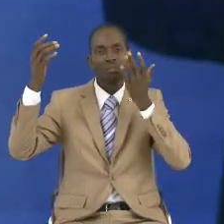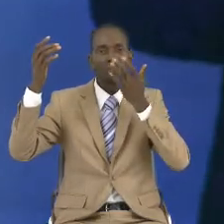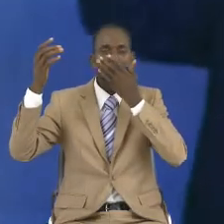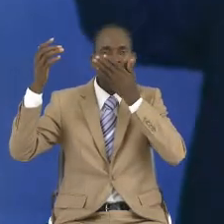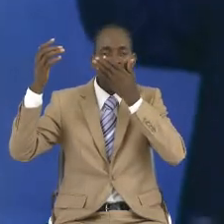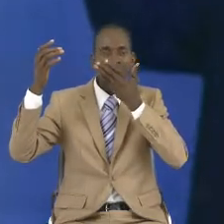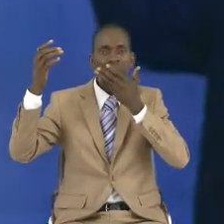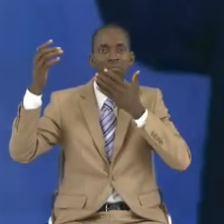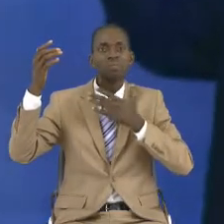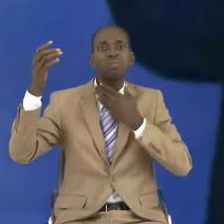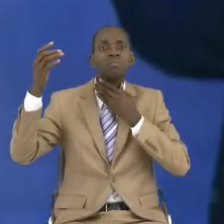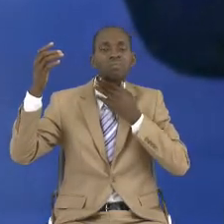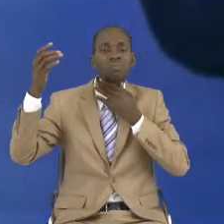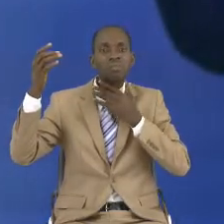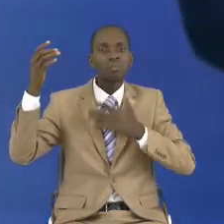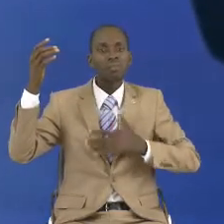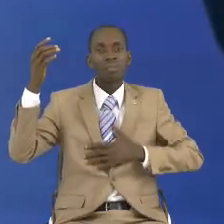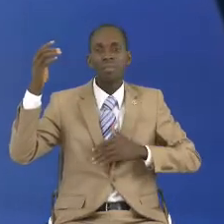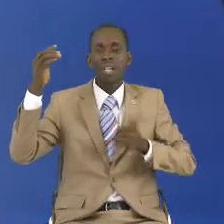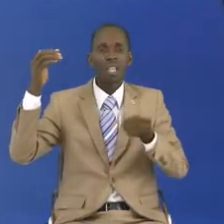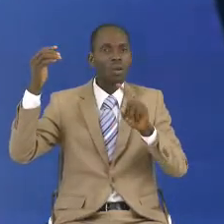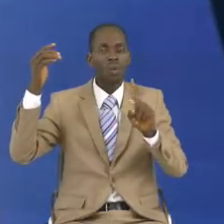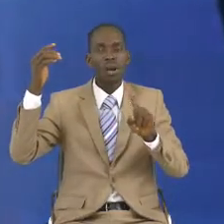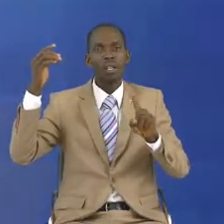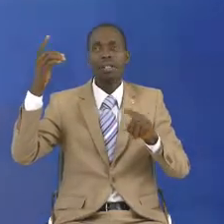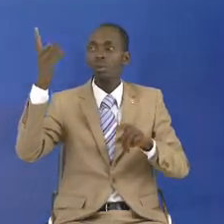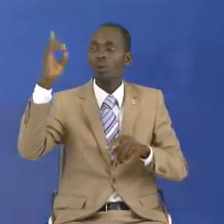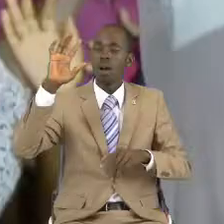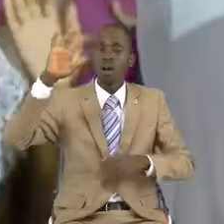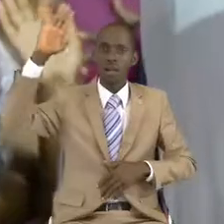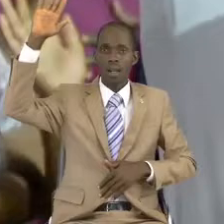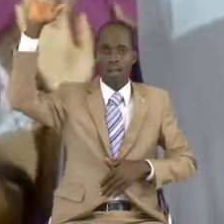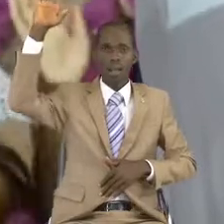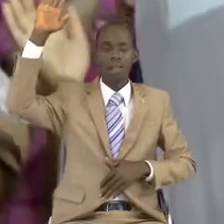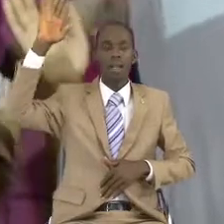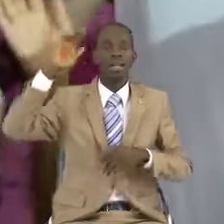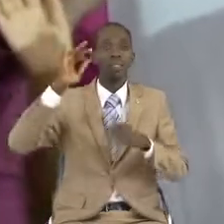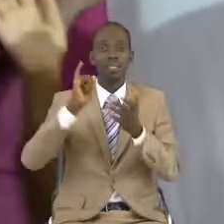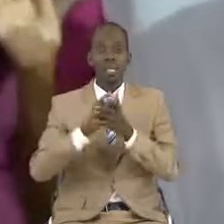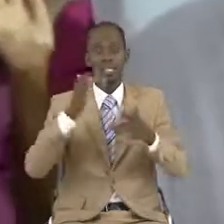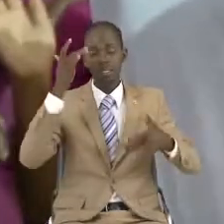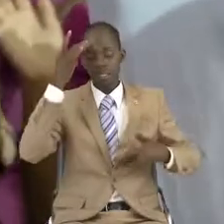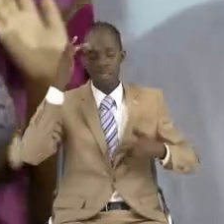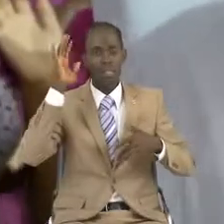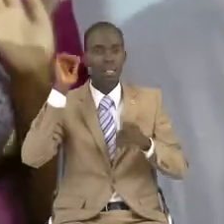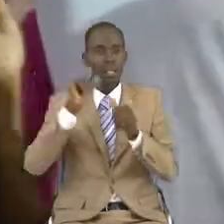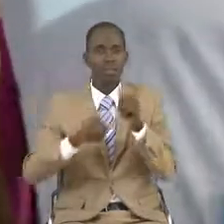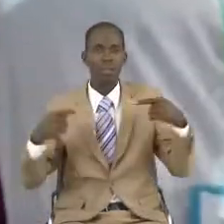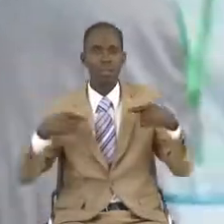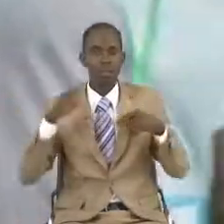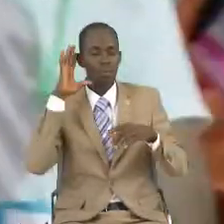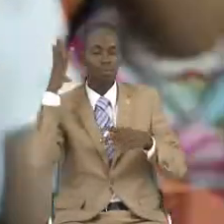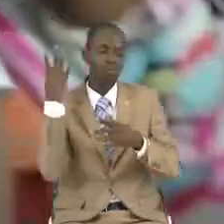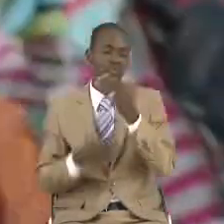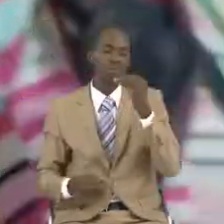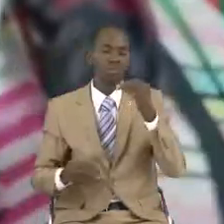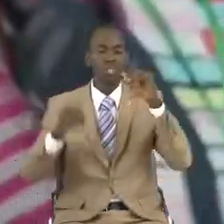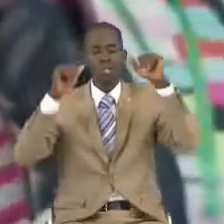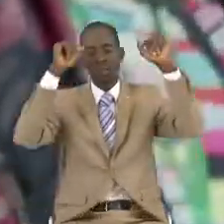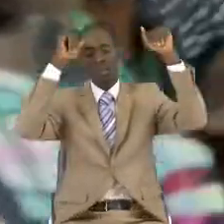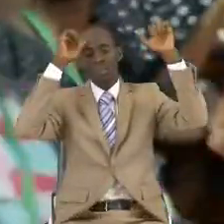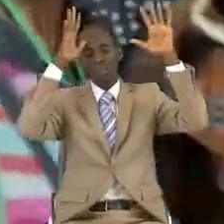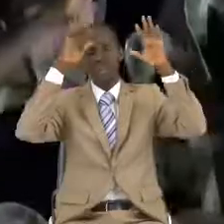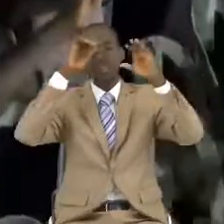sickness pain whatever everything will vanish out of your body father in jesus